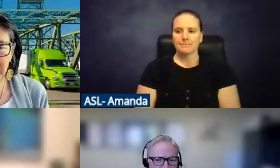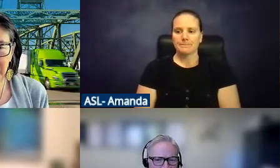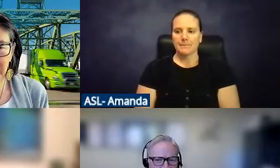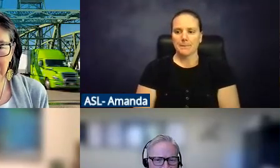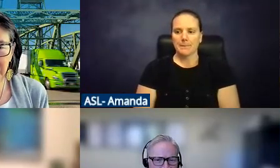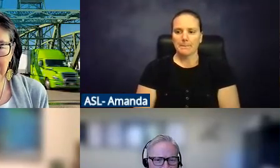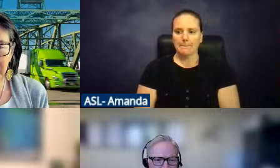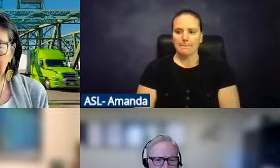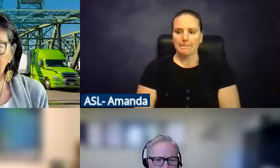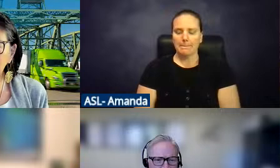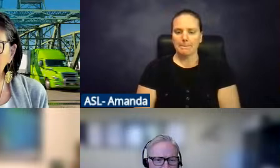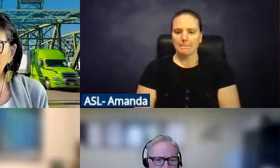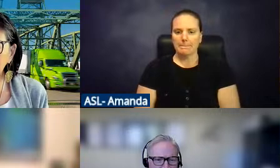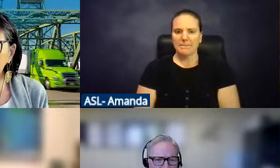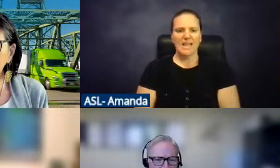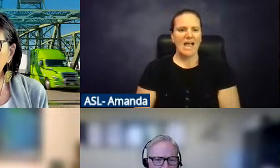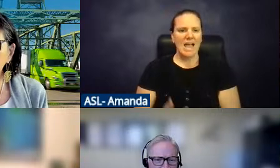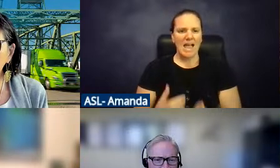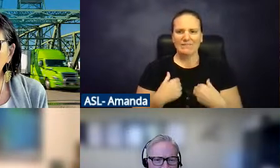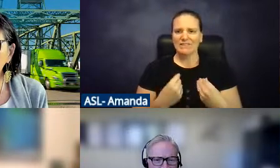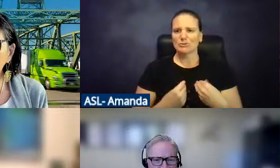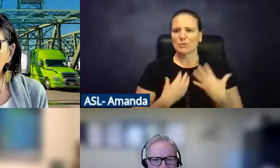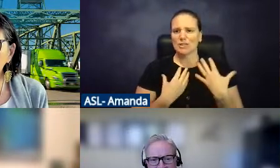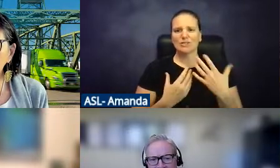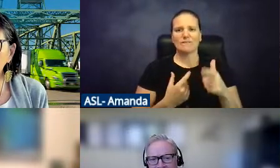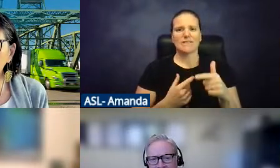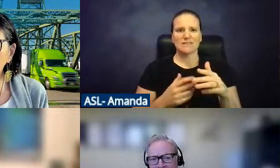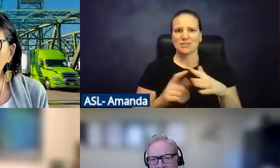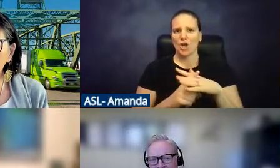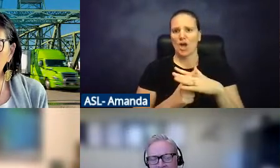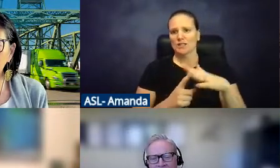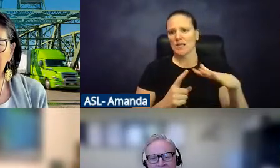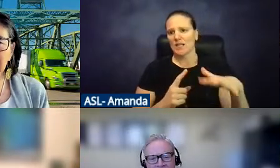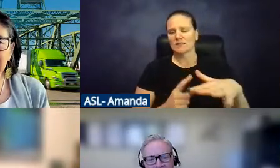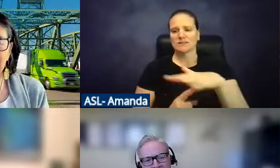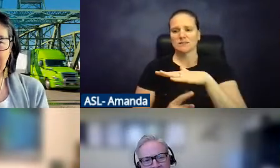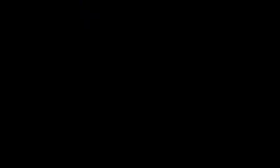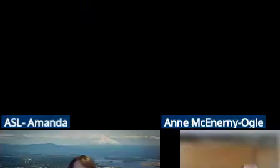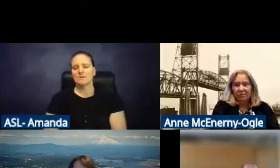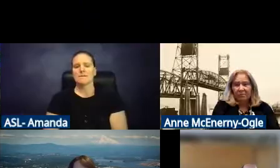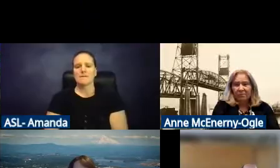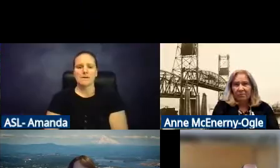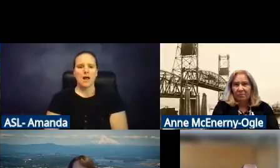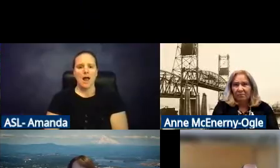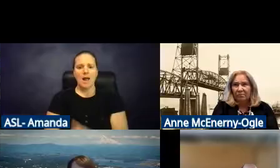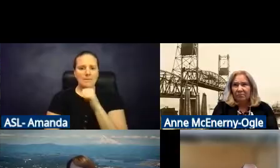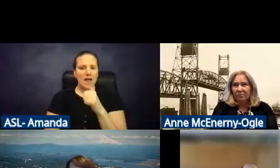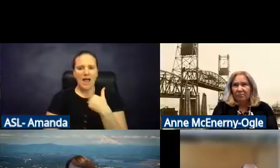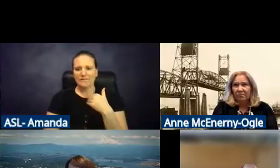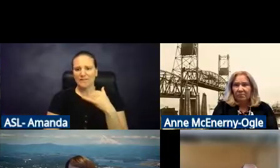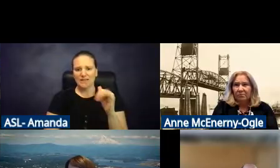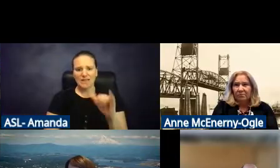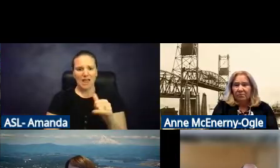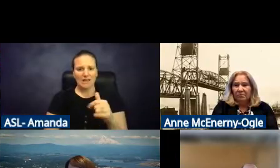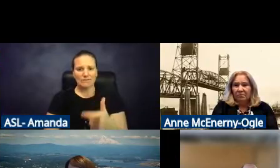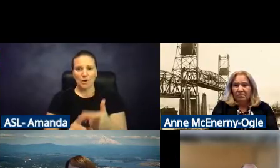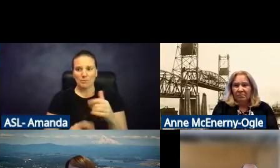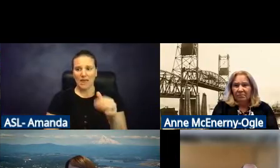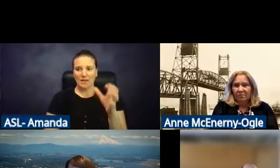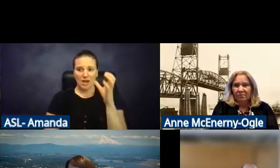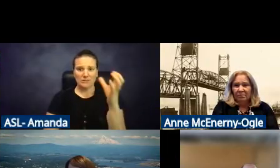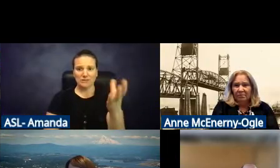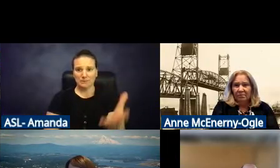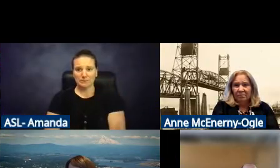taking inspiration from the context of the place, because I'm not getting any of that from those concepts.